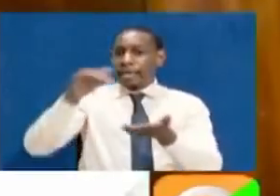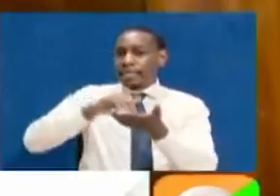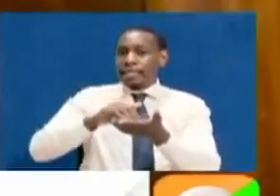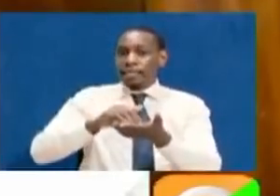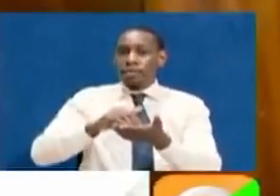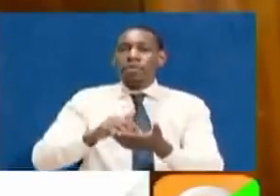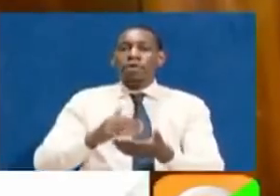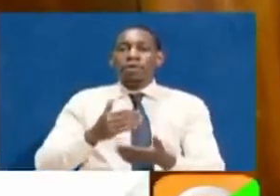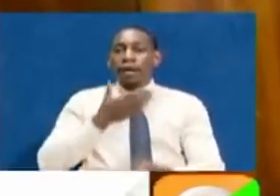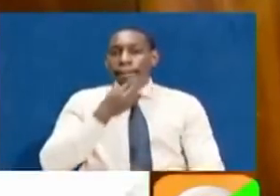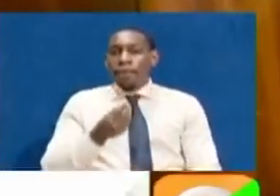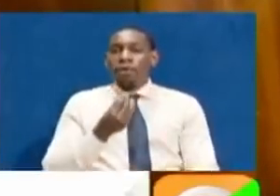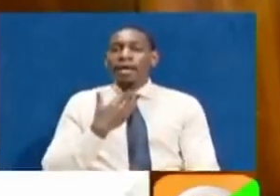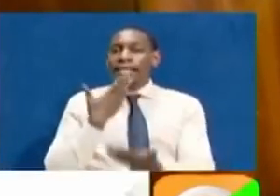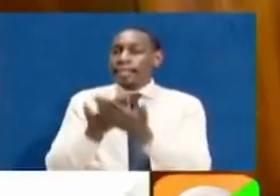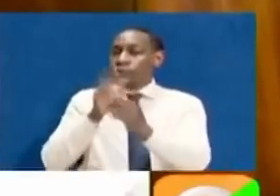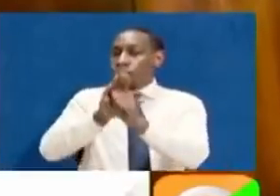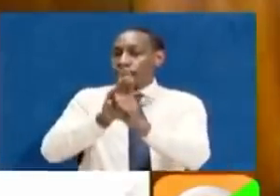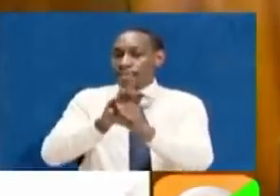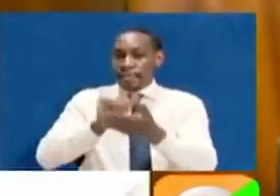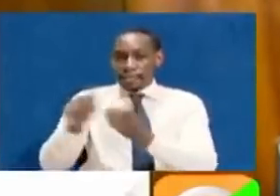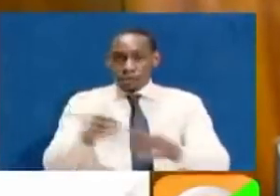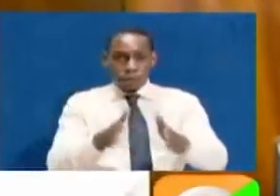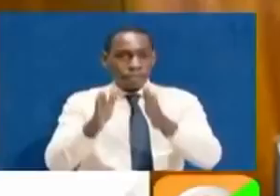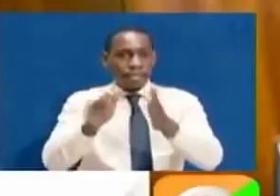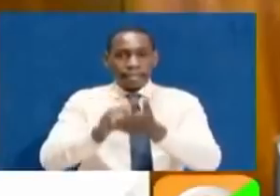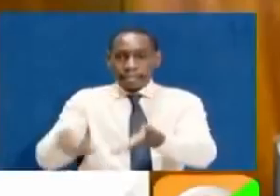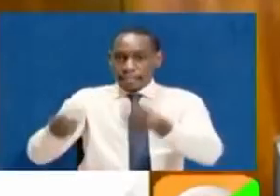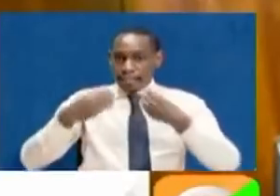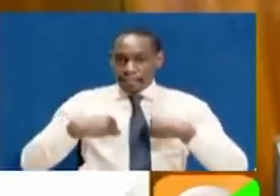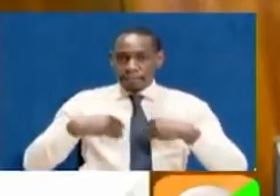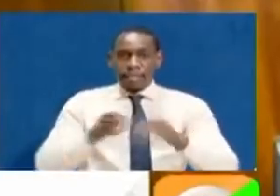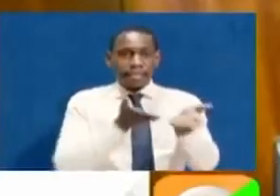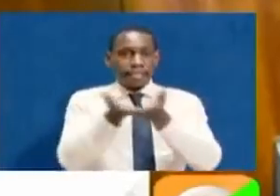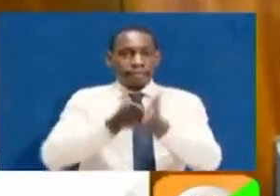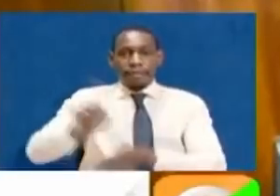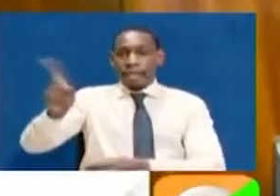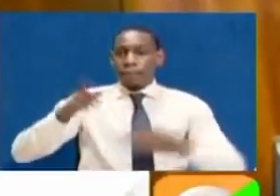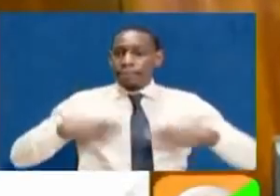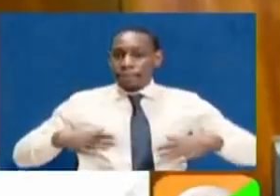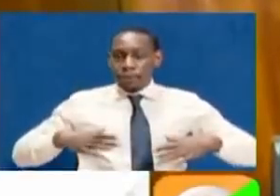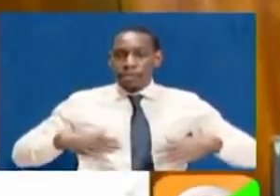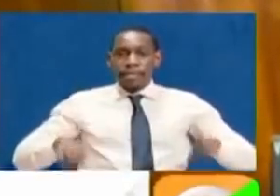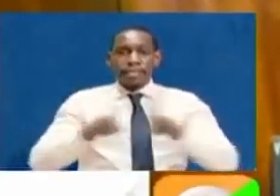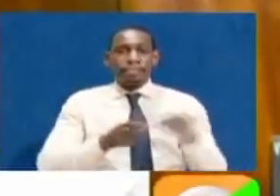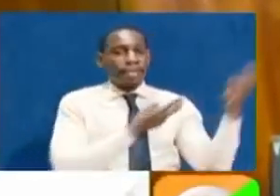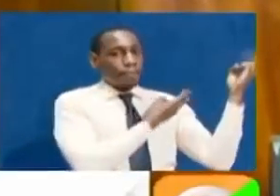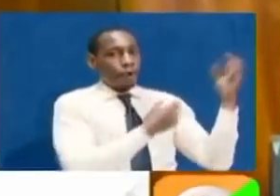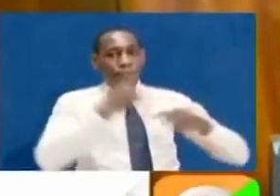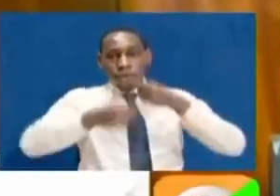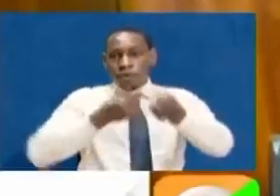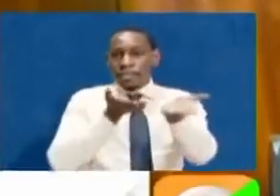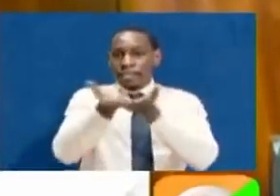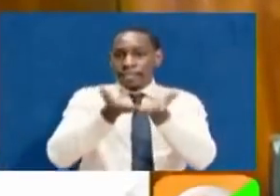sir, I want to thank you so much for the opportunity you gave me to serve Nairobians. And I hope to